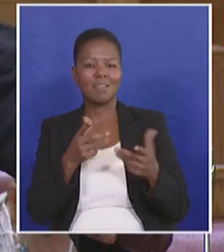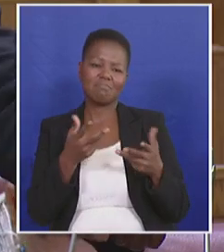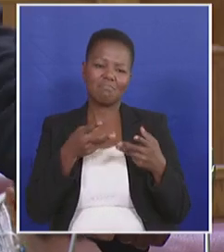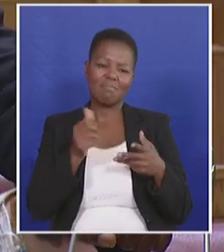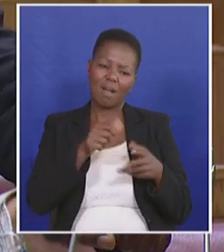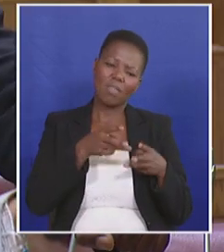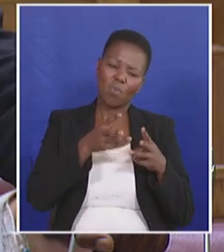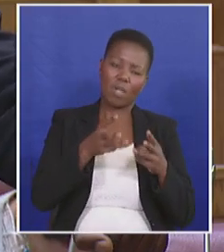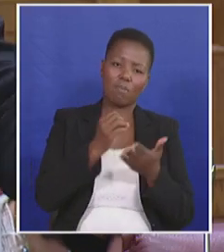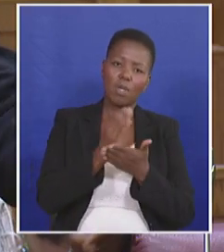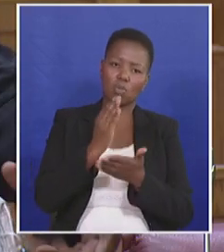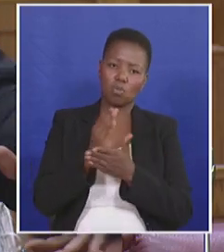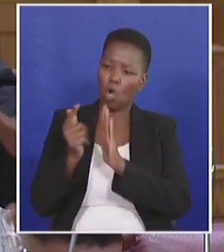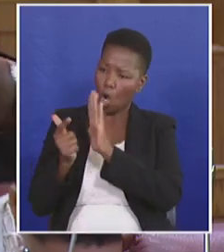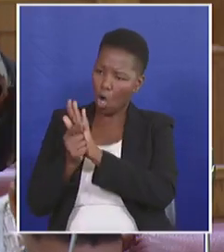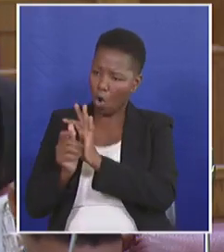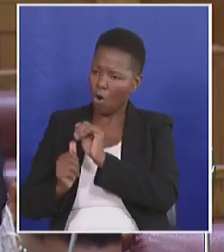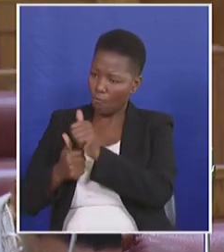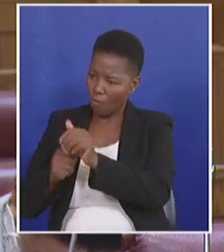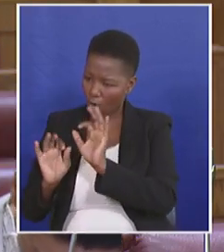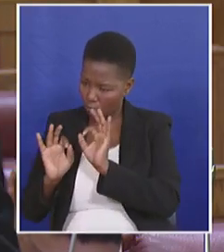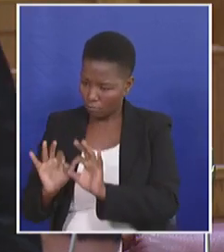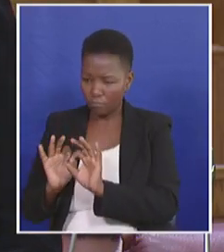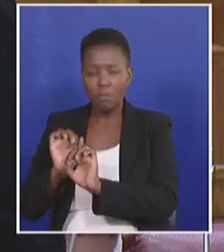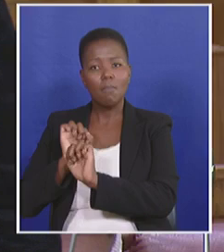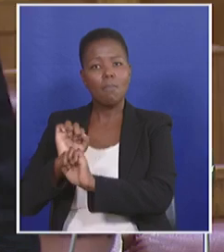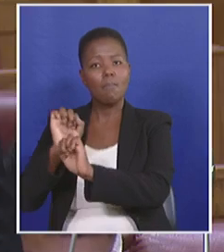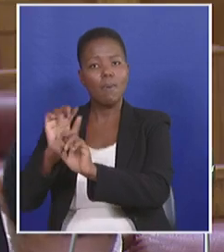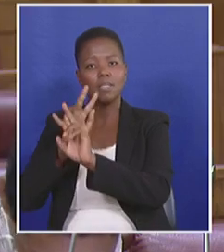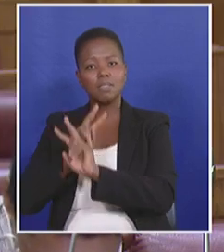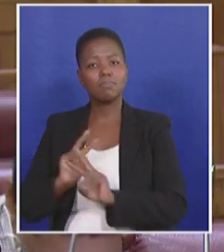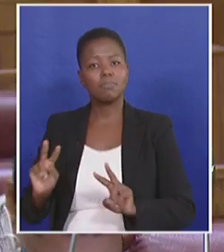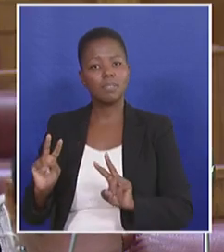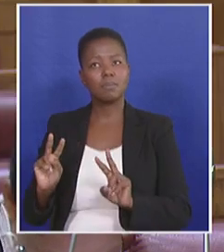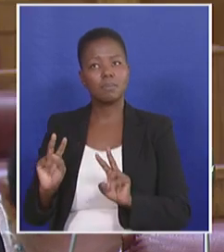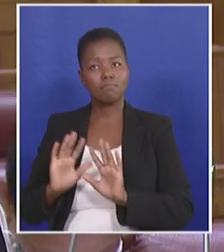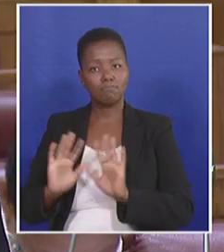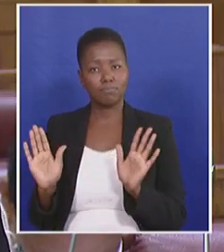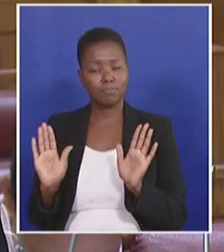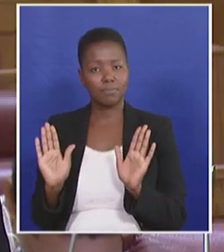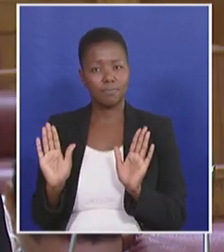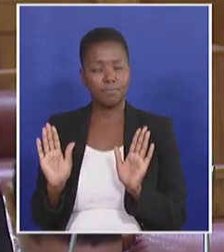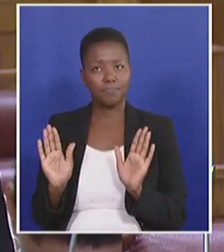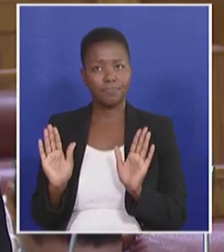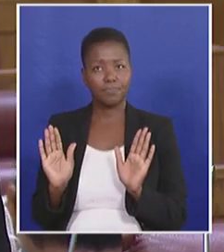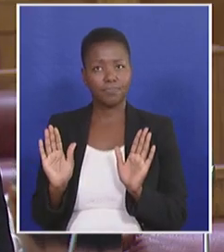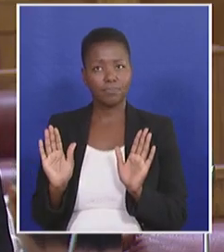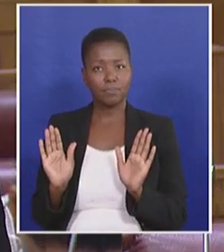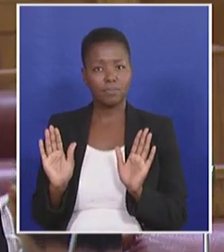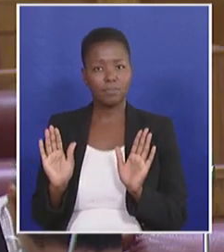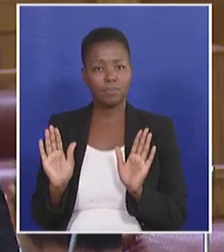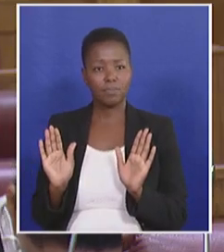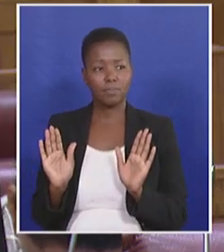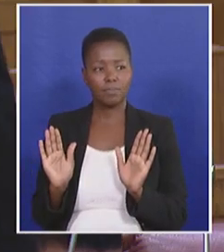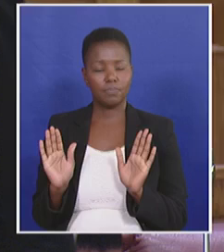to enforce the question of members of the public having got to comply with the law and so